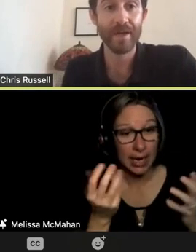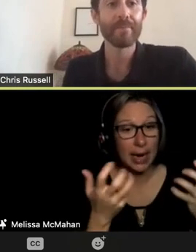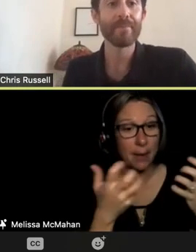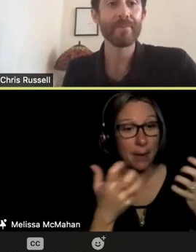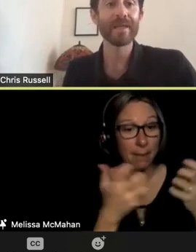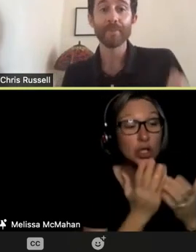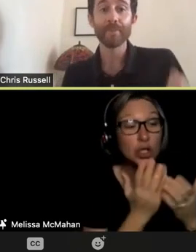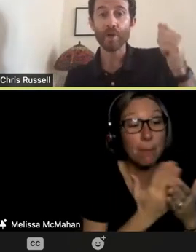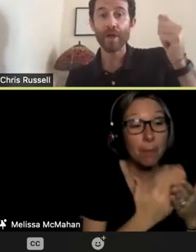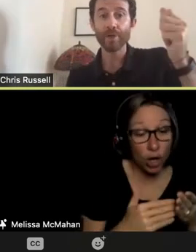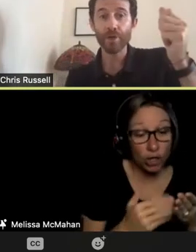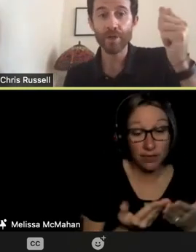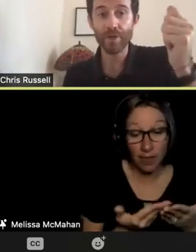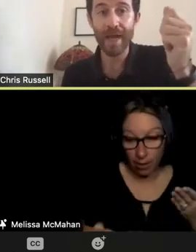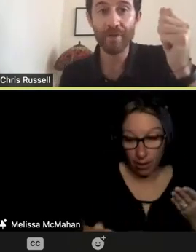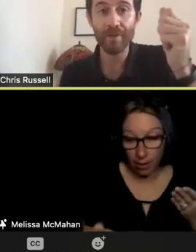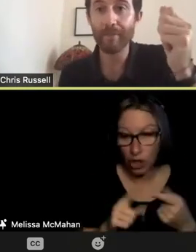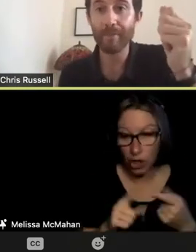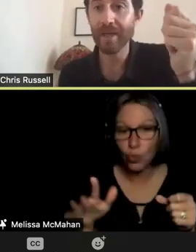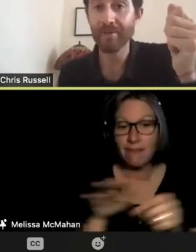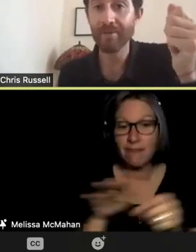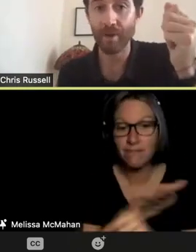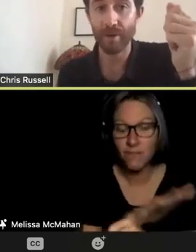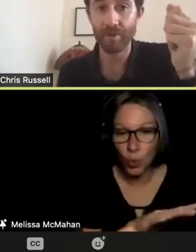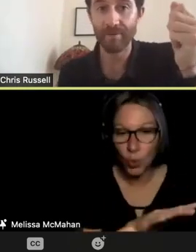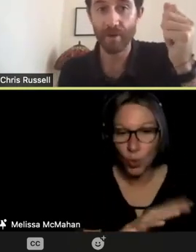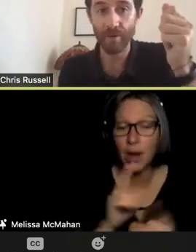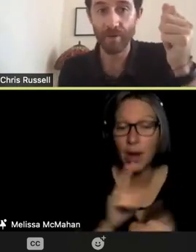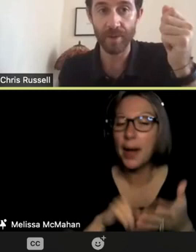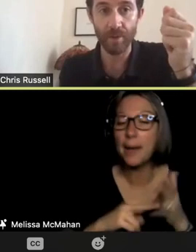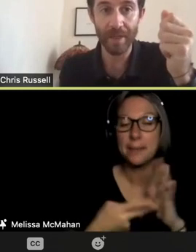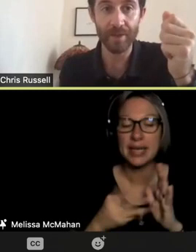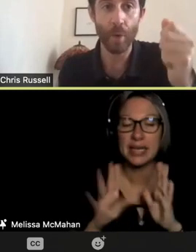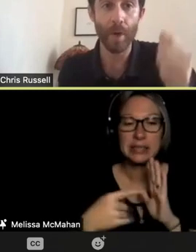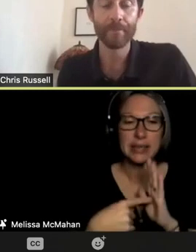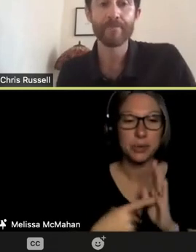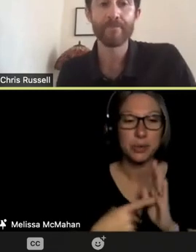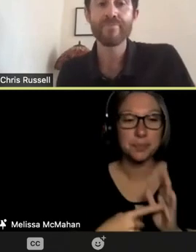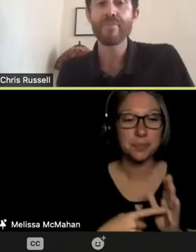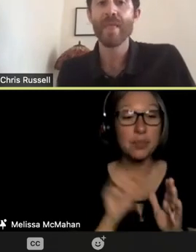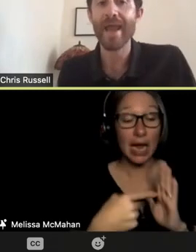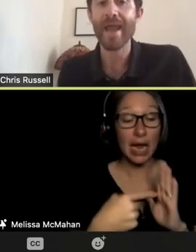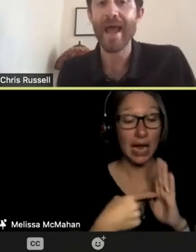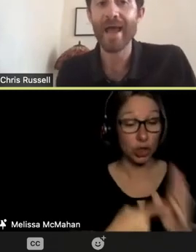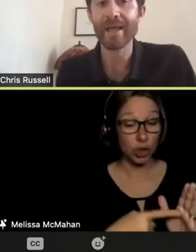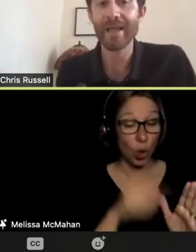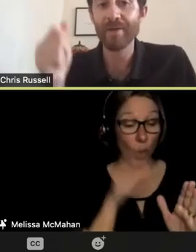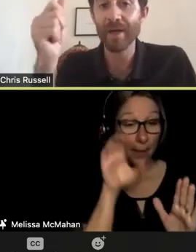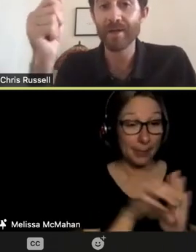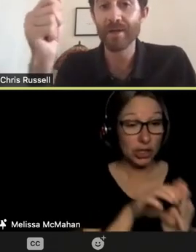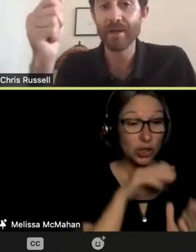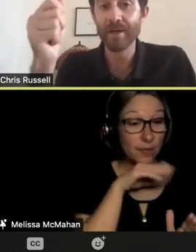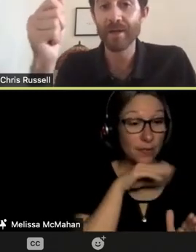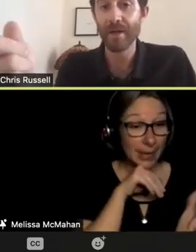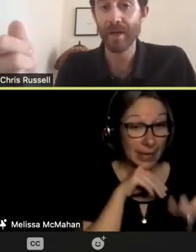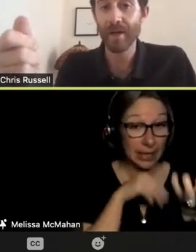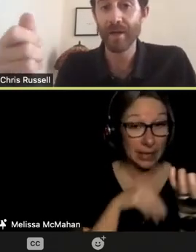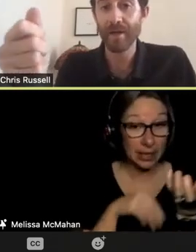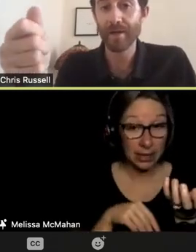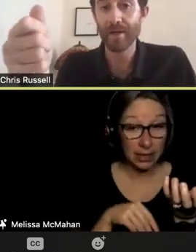object? Meaning, could I show the child the pig photo, the photo of the little pig toy, and give him